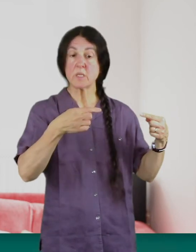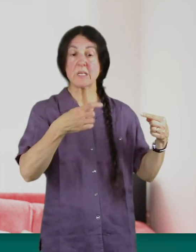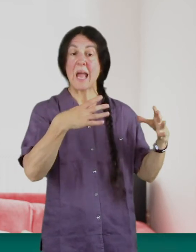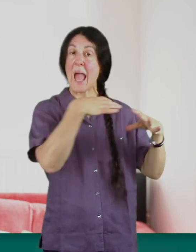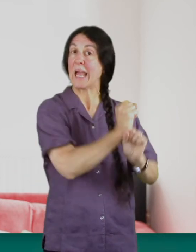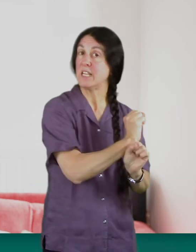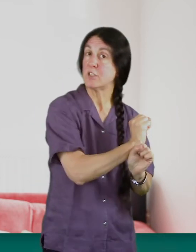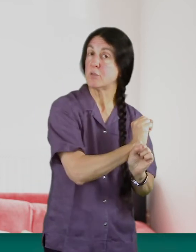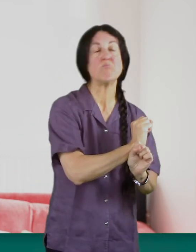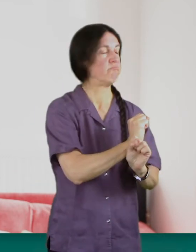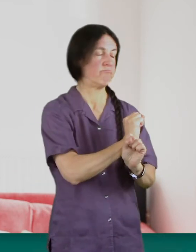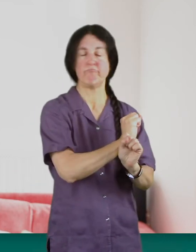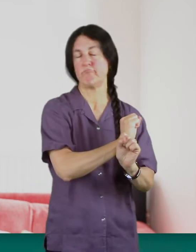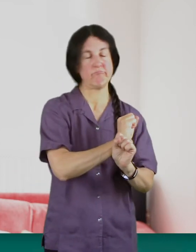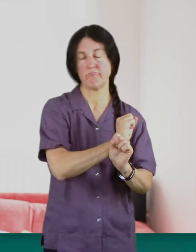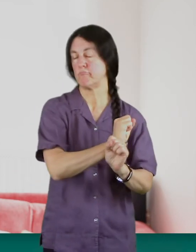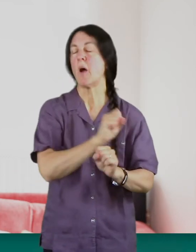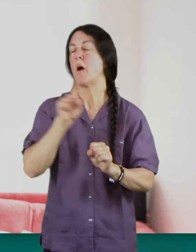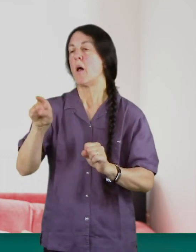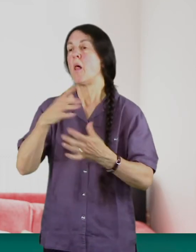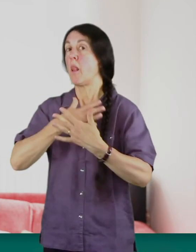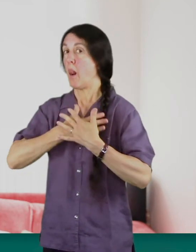The opposite of love is fear.